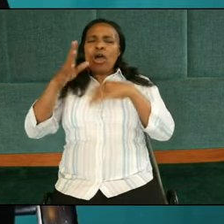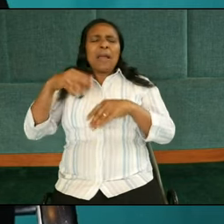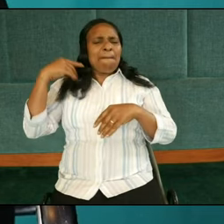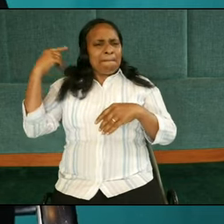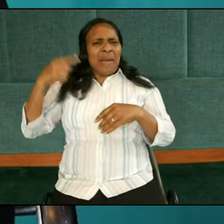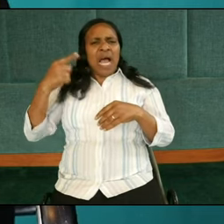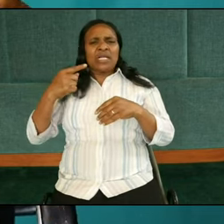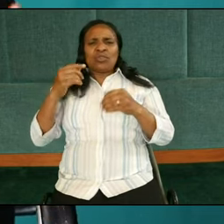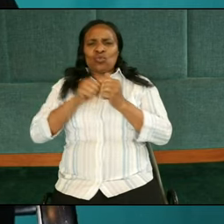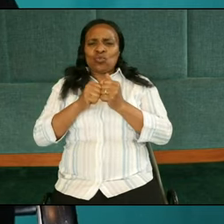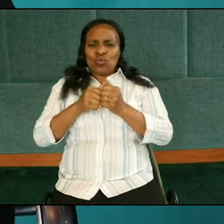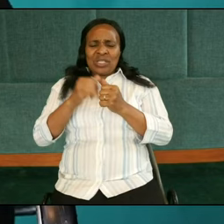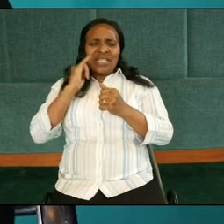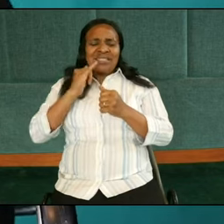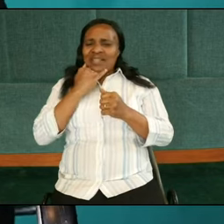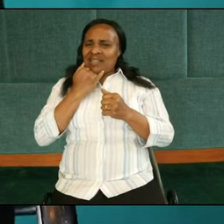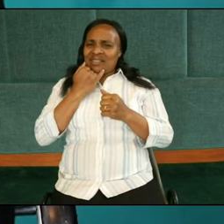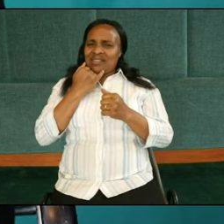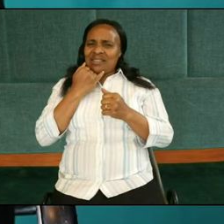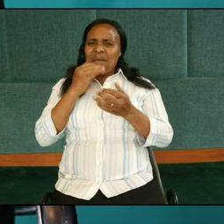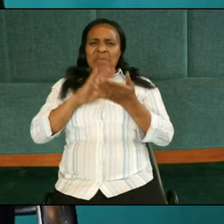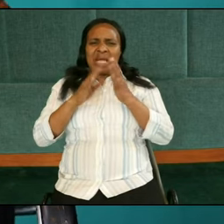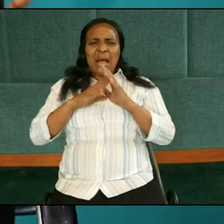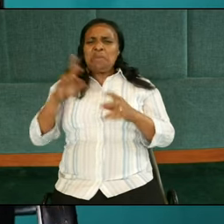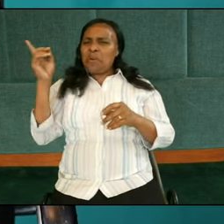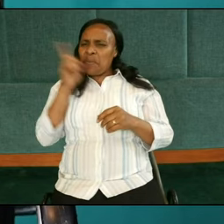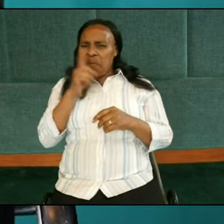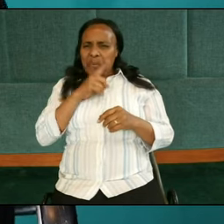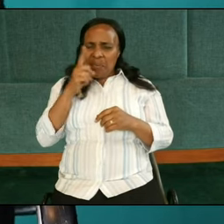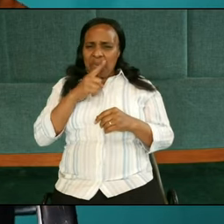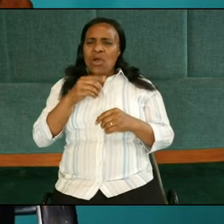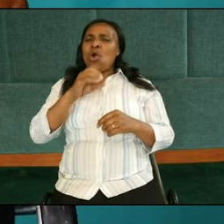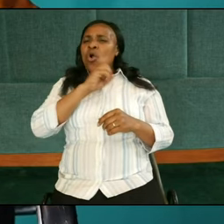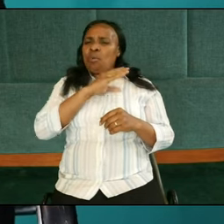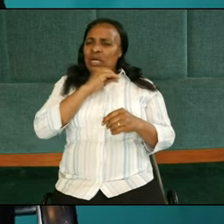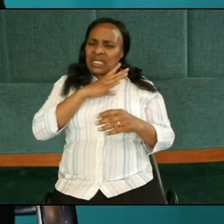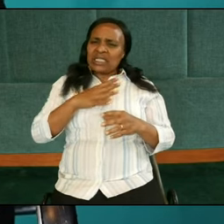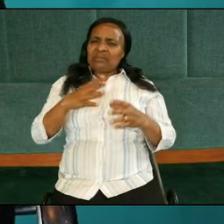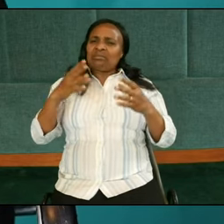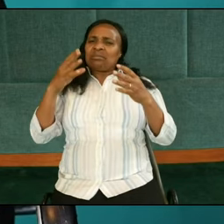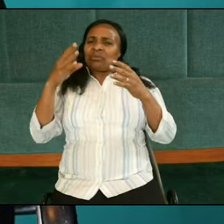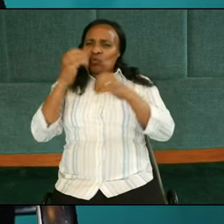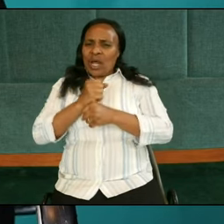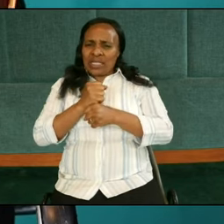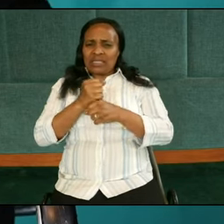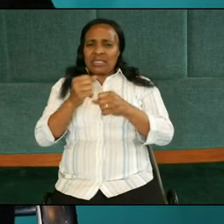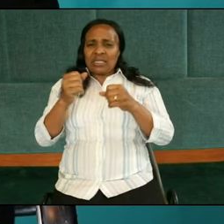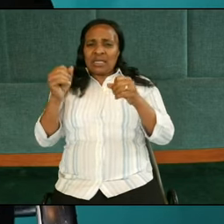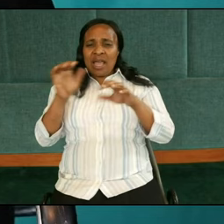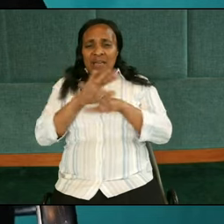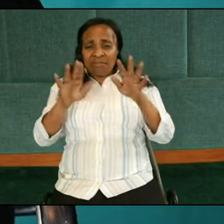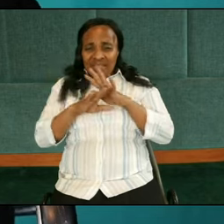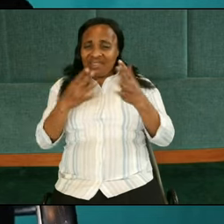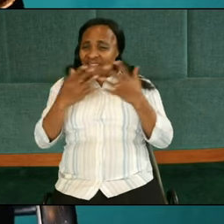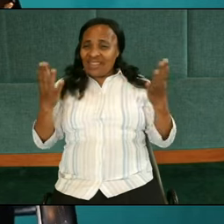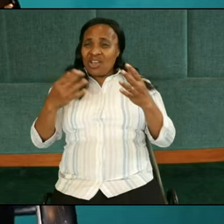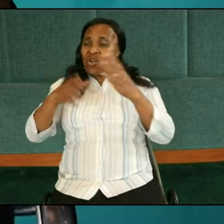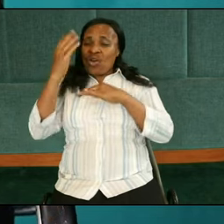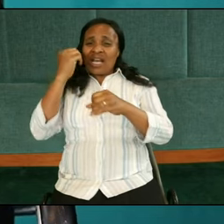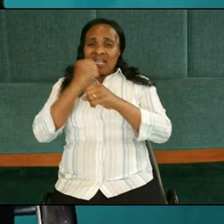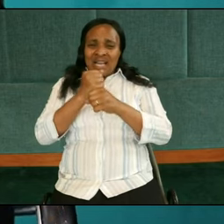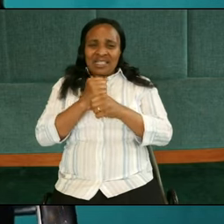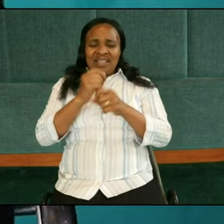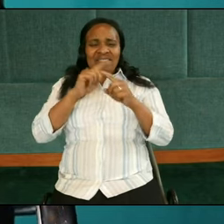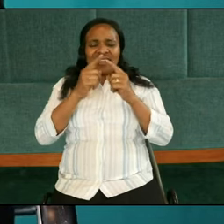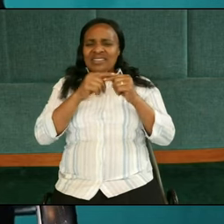and because of their incessant complaining, mm-hmm. their lack of trust in him each and every time, despite everything he had done for them. It was like, aye,